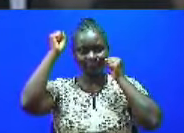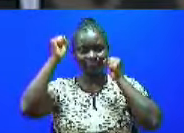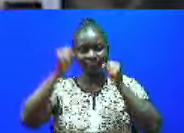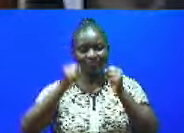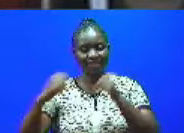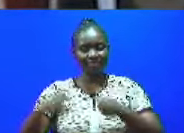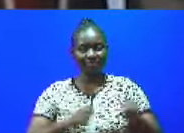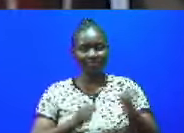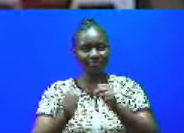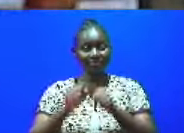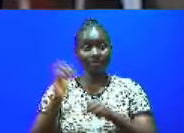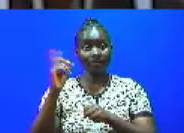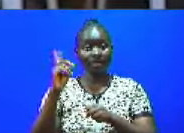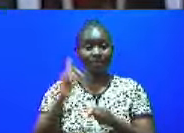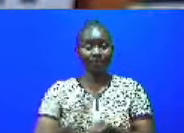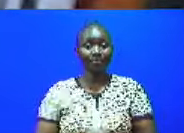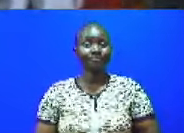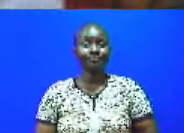Nairobi.